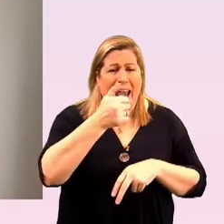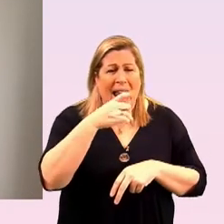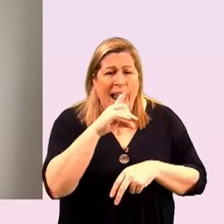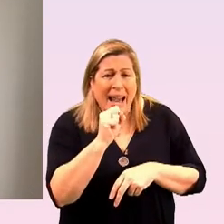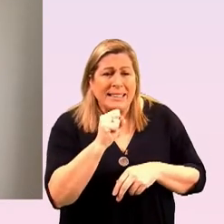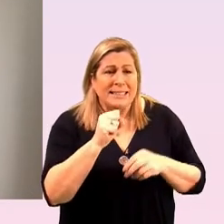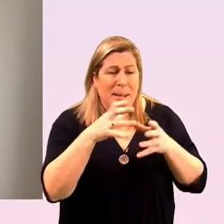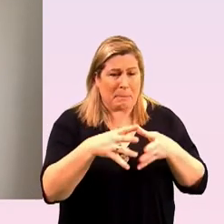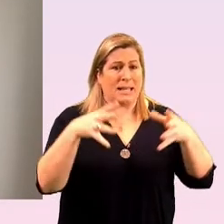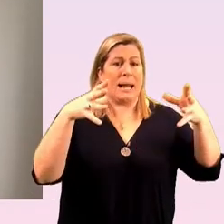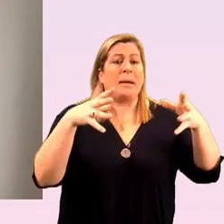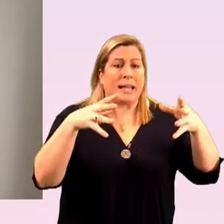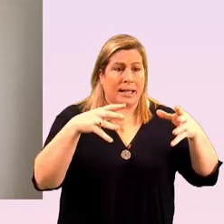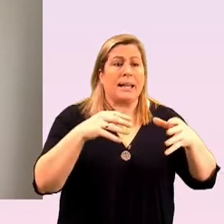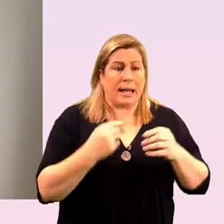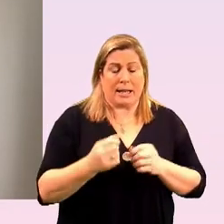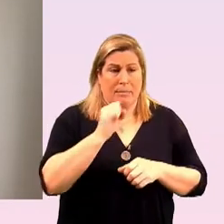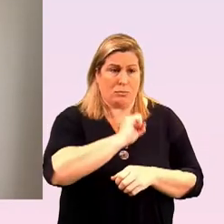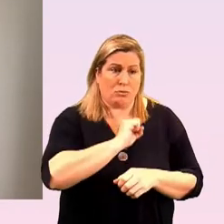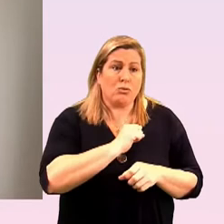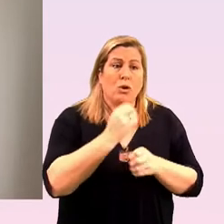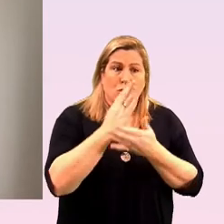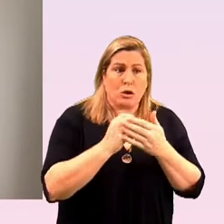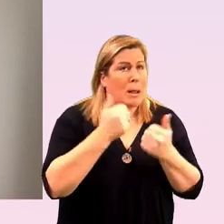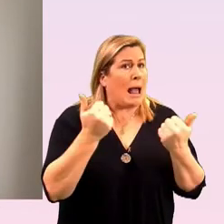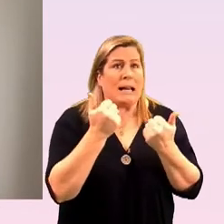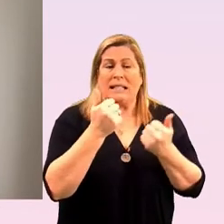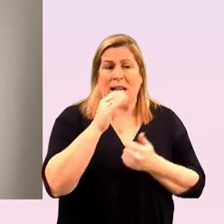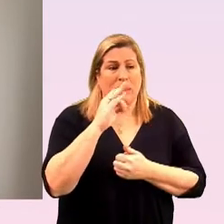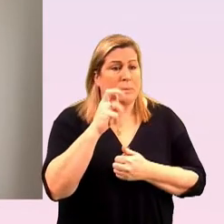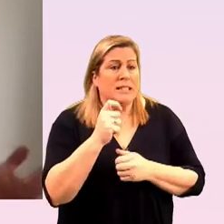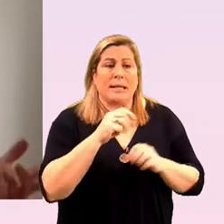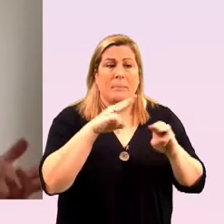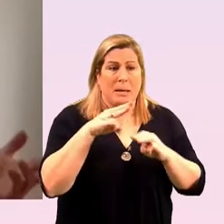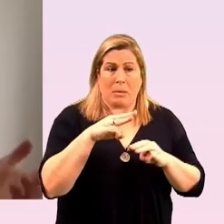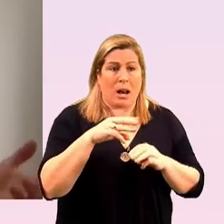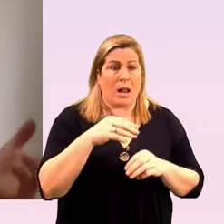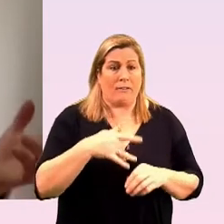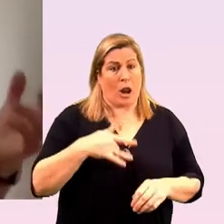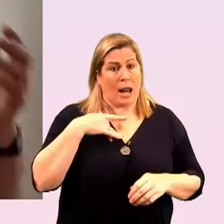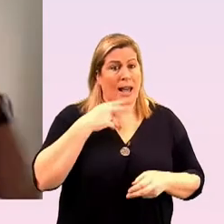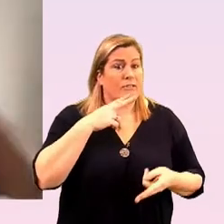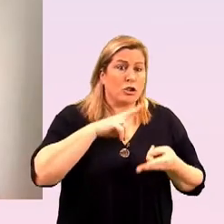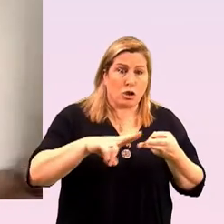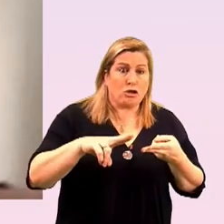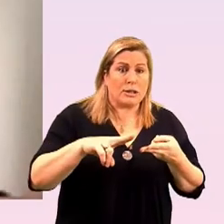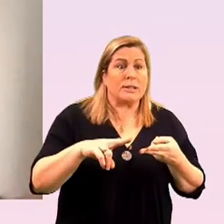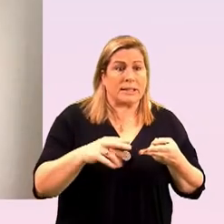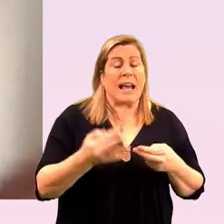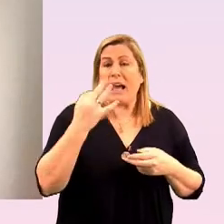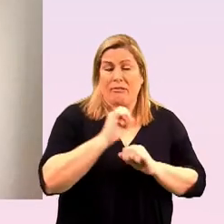insure any LGBT people for life insurance if they were at